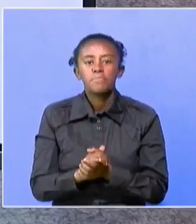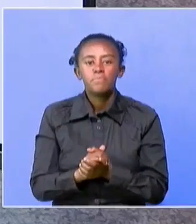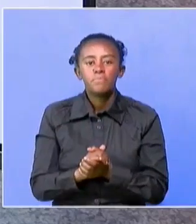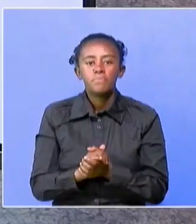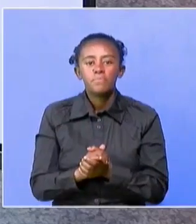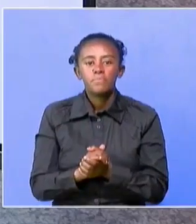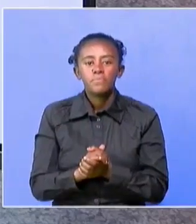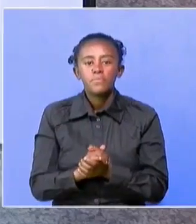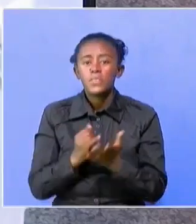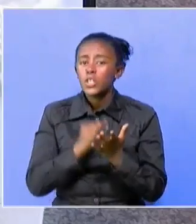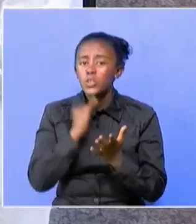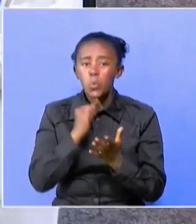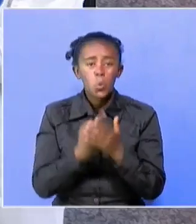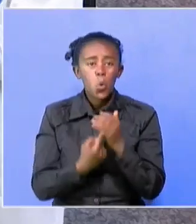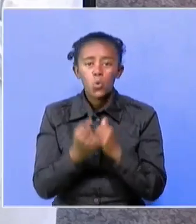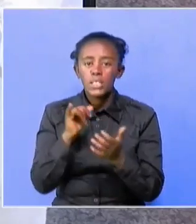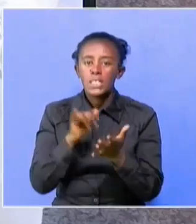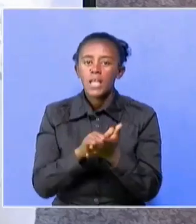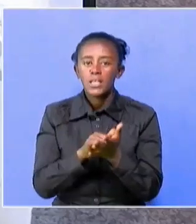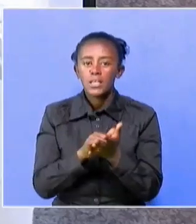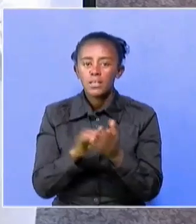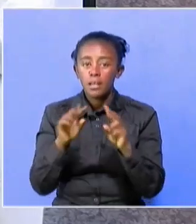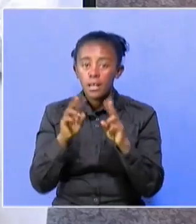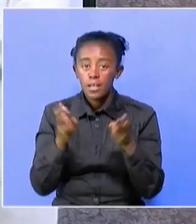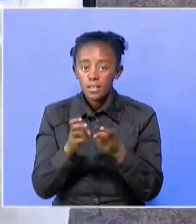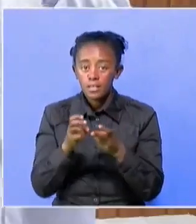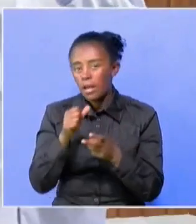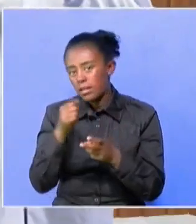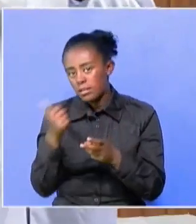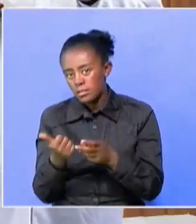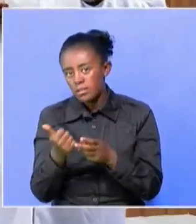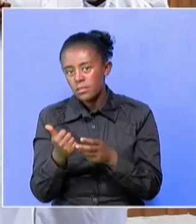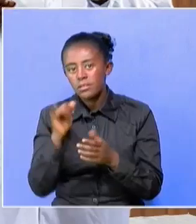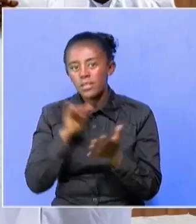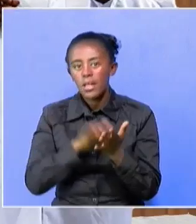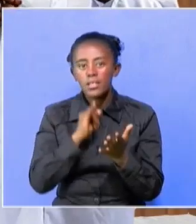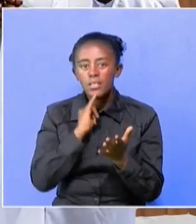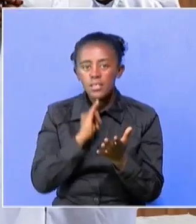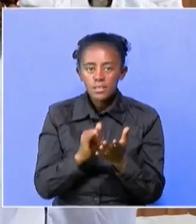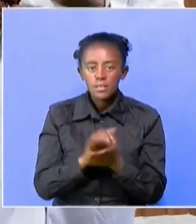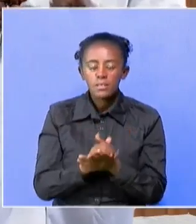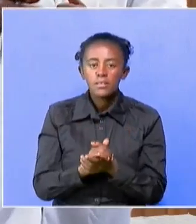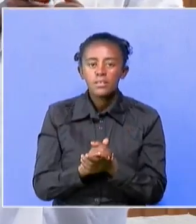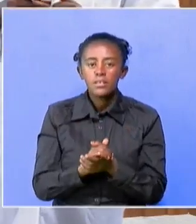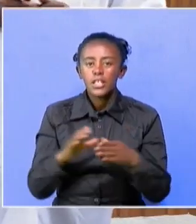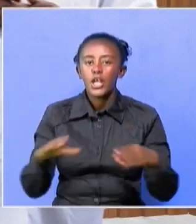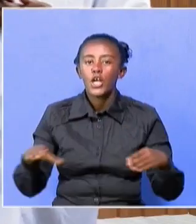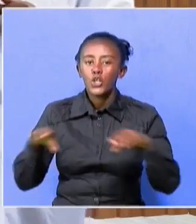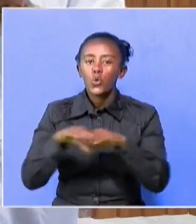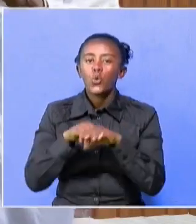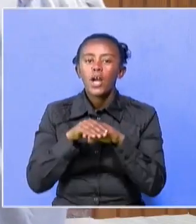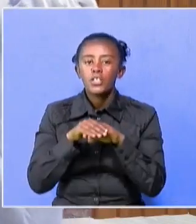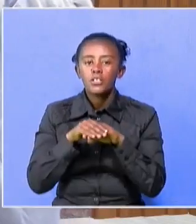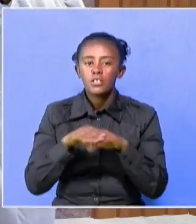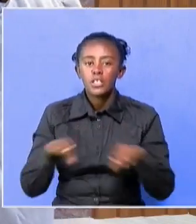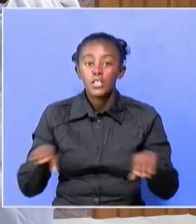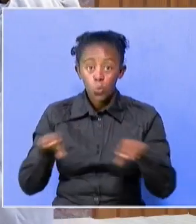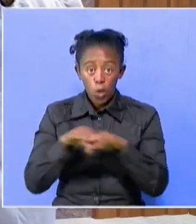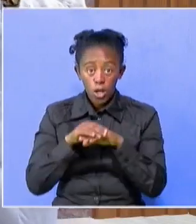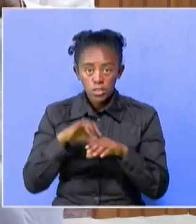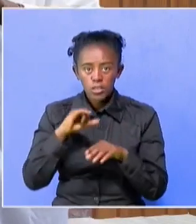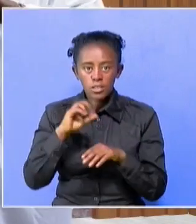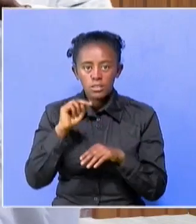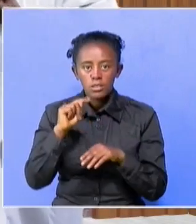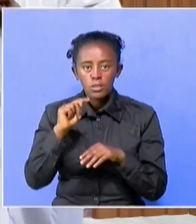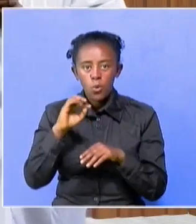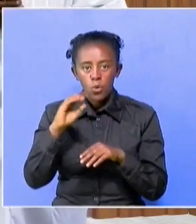It's not only that. Heading is another. The other one, that is introduction. Introduction is one part